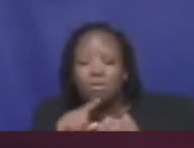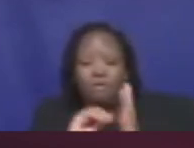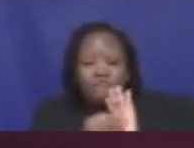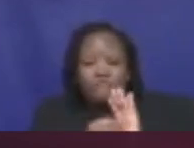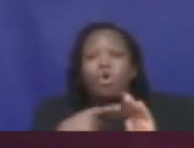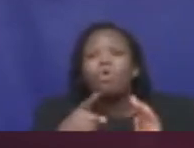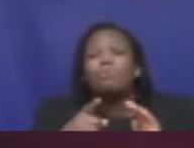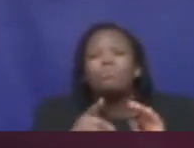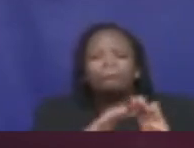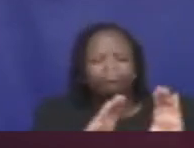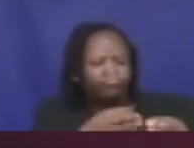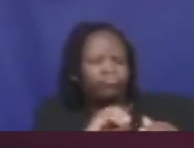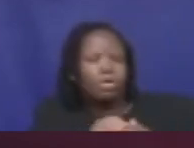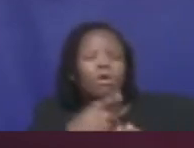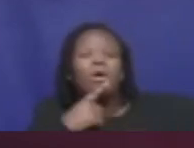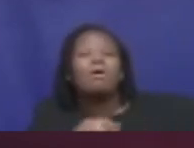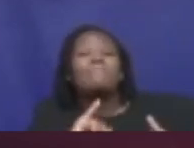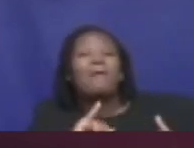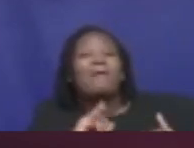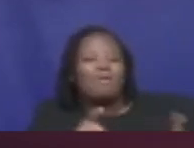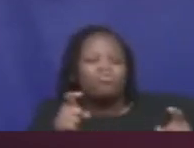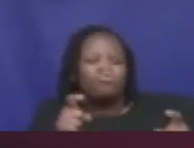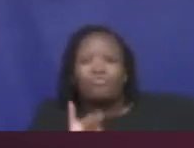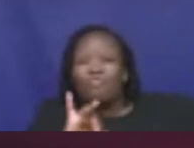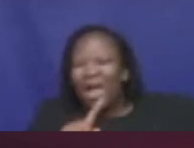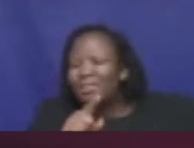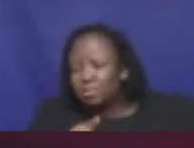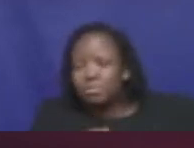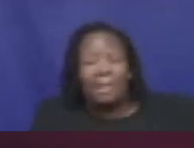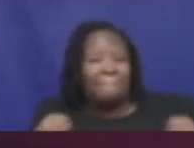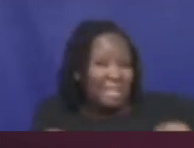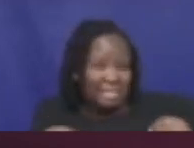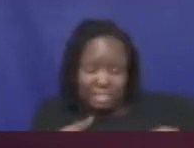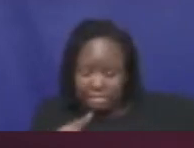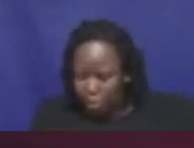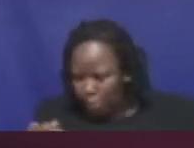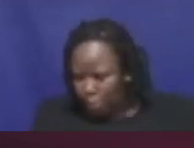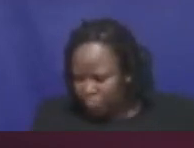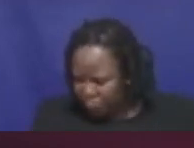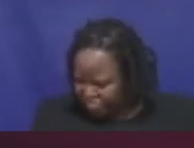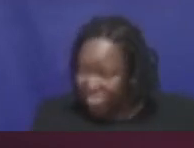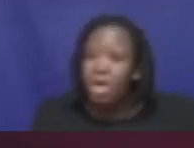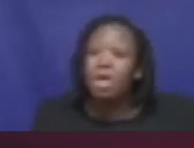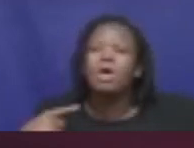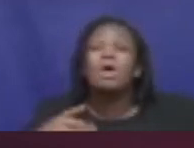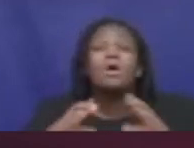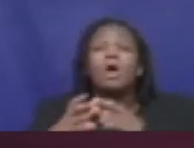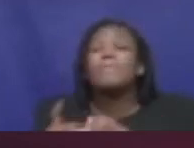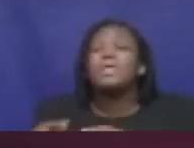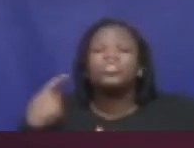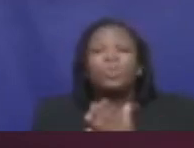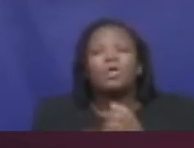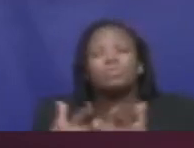IT controls enabling the corruption. It's been a lucrative business. Business was good with companies charging big money